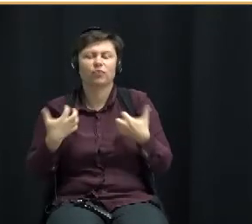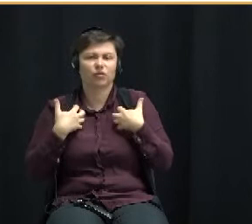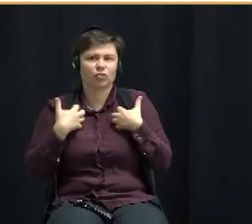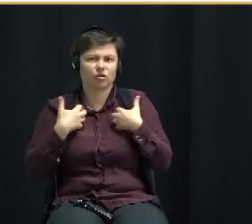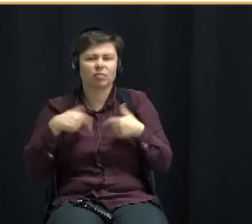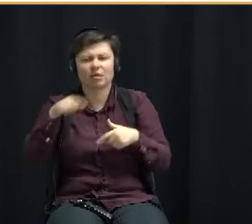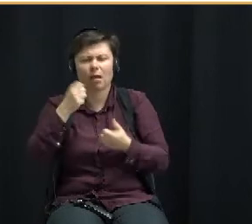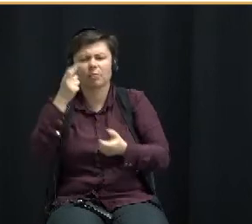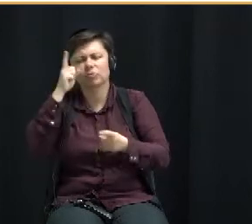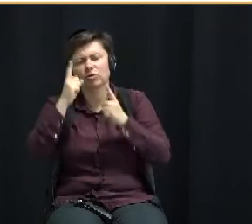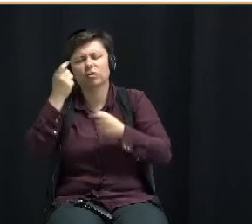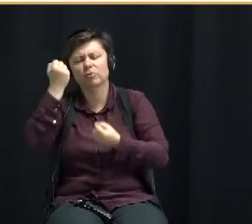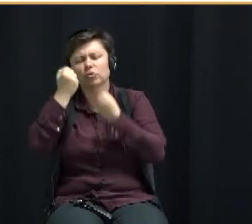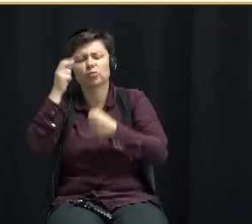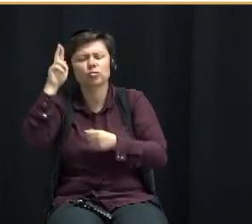why